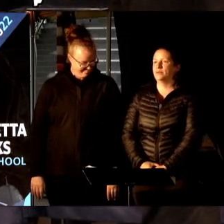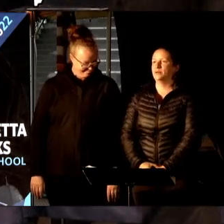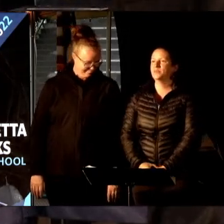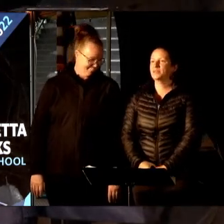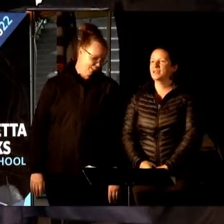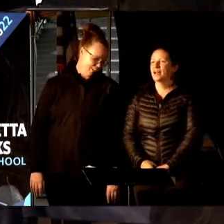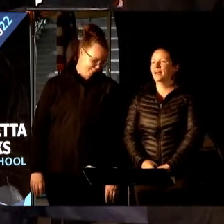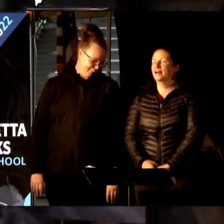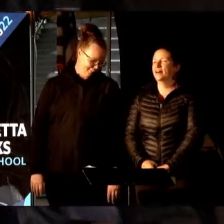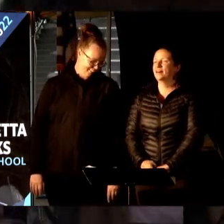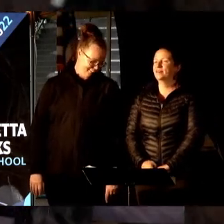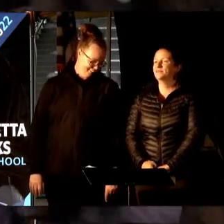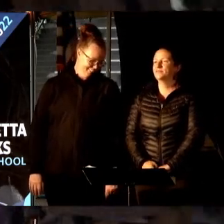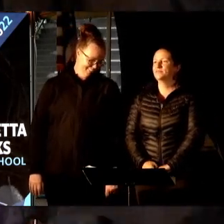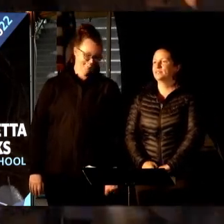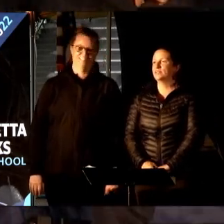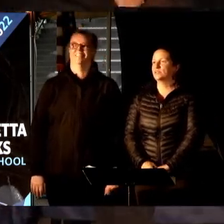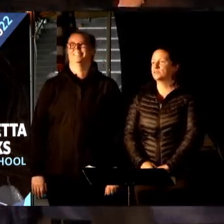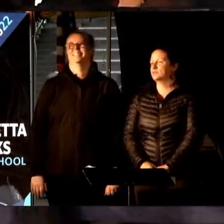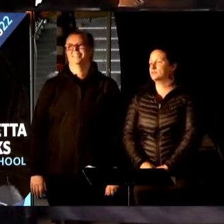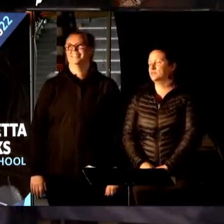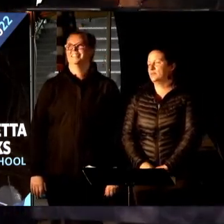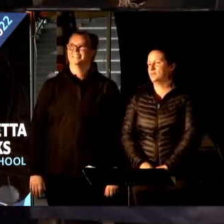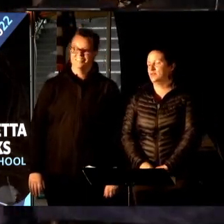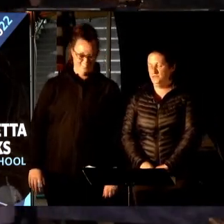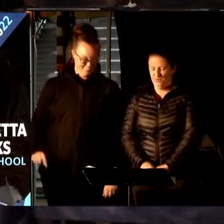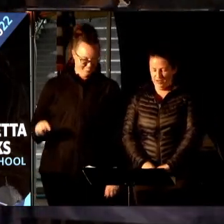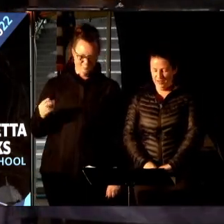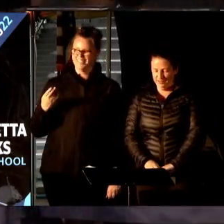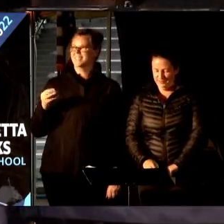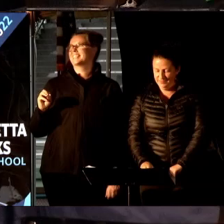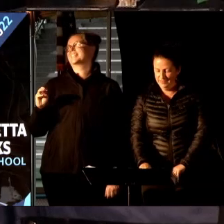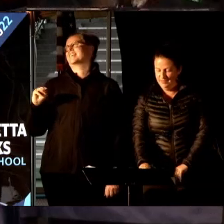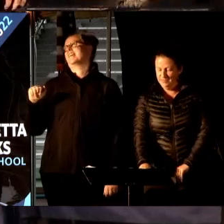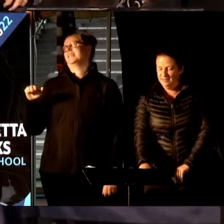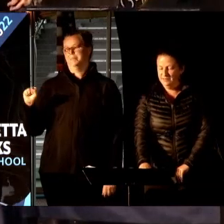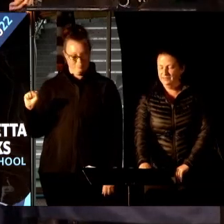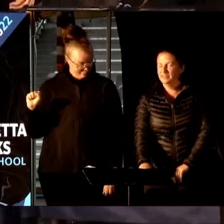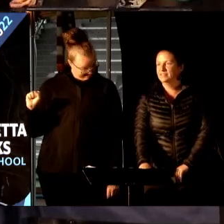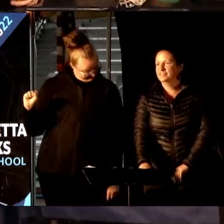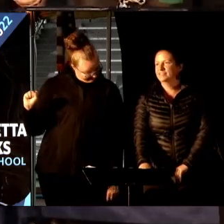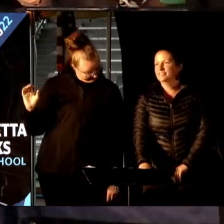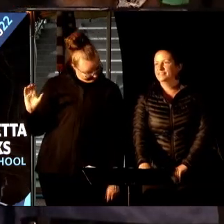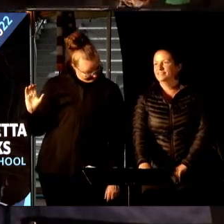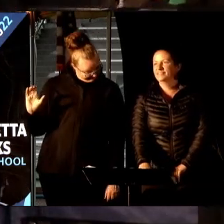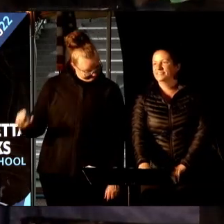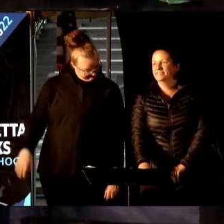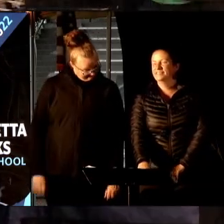Thomas Cha.